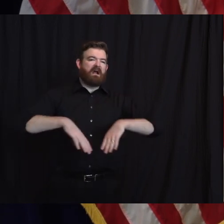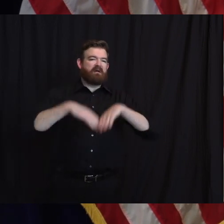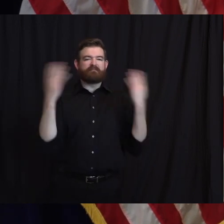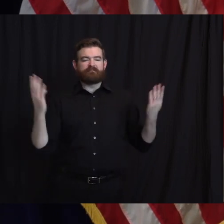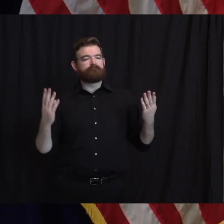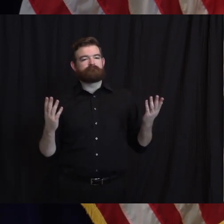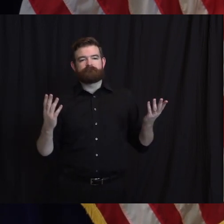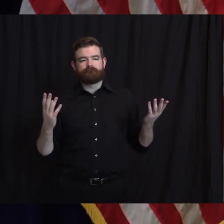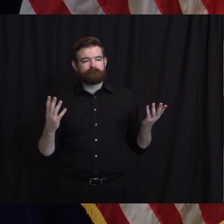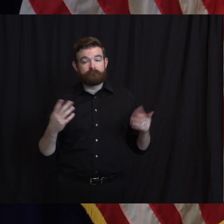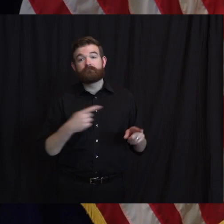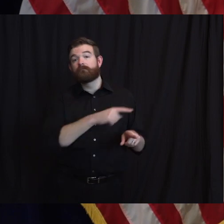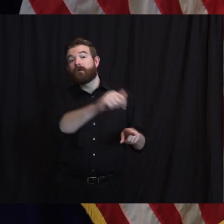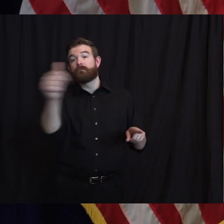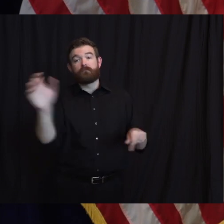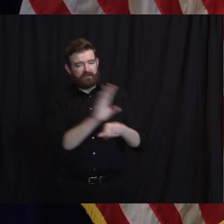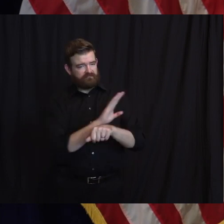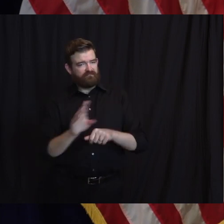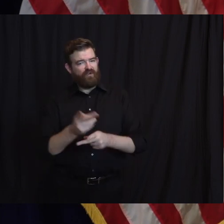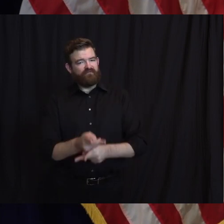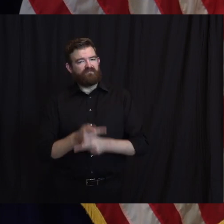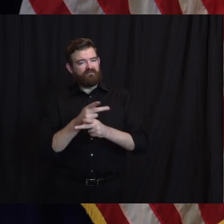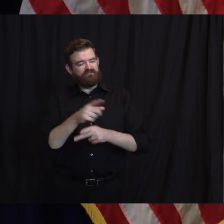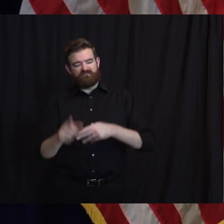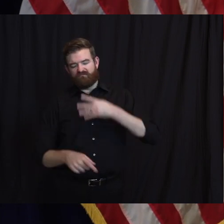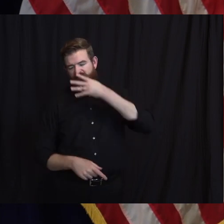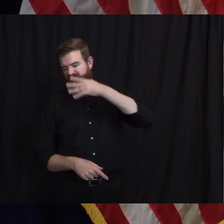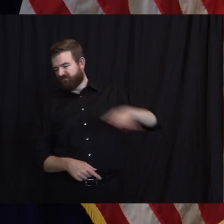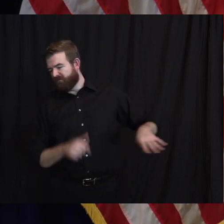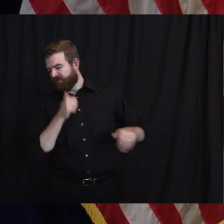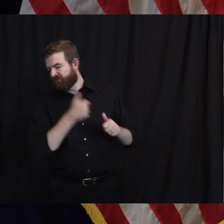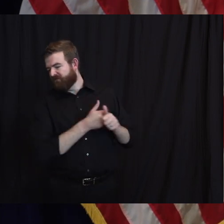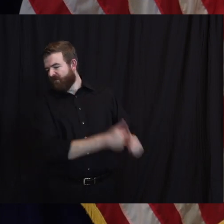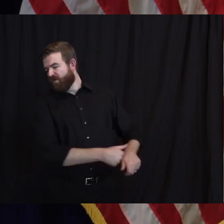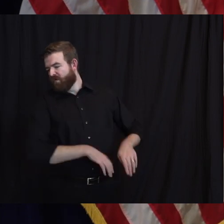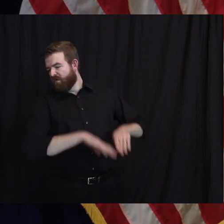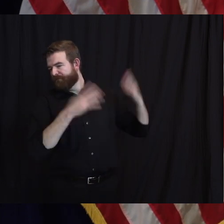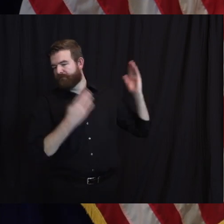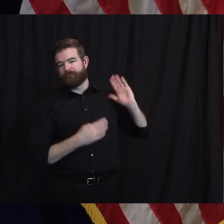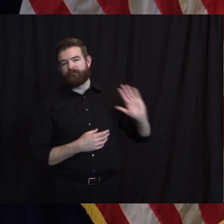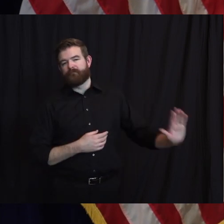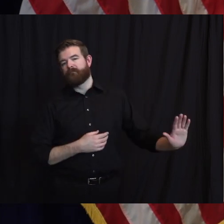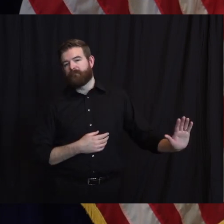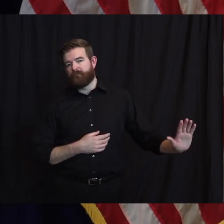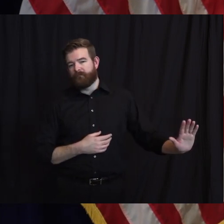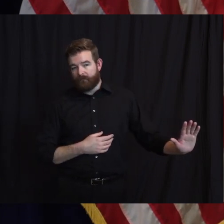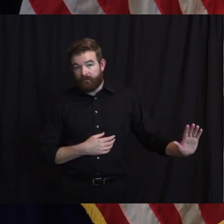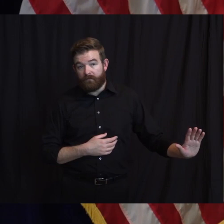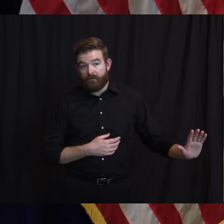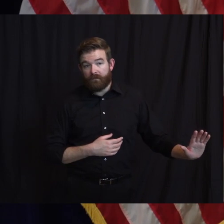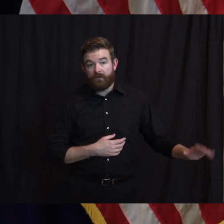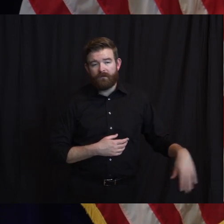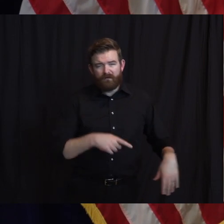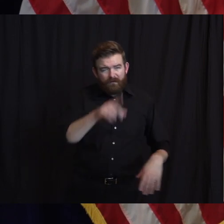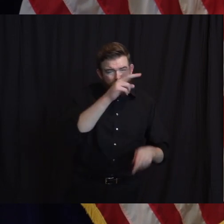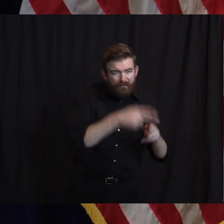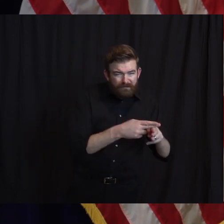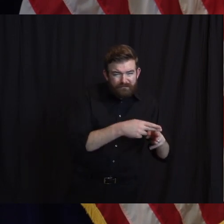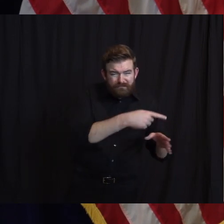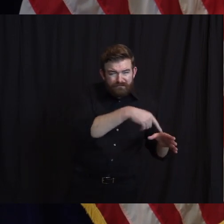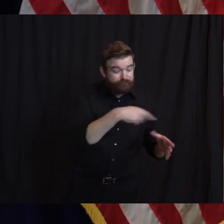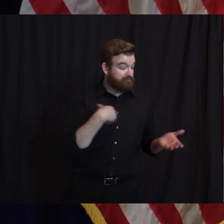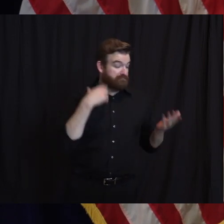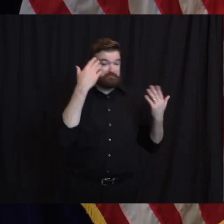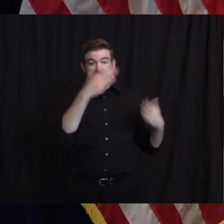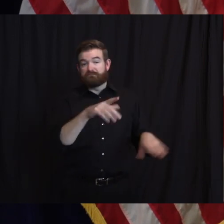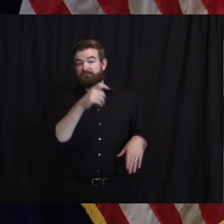those who are doing Y and doing the right thing. I can't speak to this specific group. I hope folks will understand the